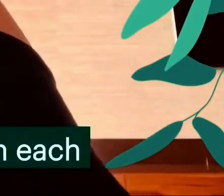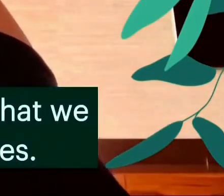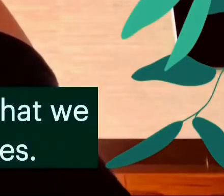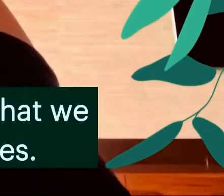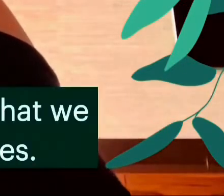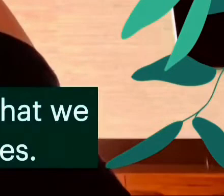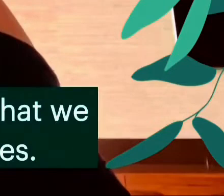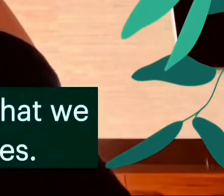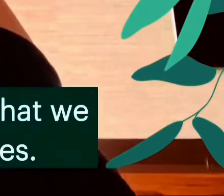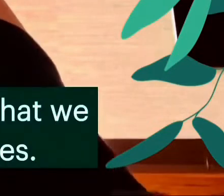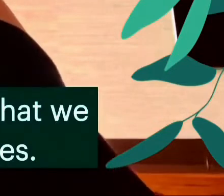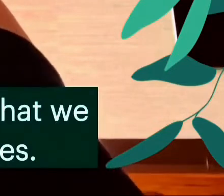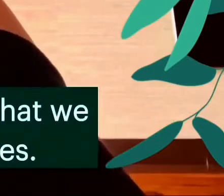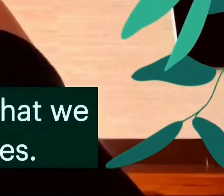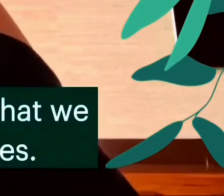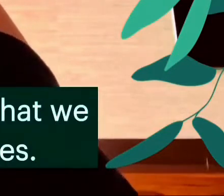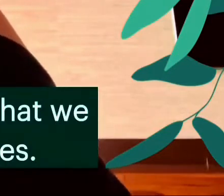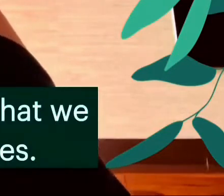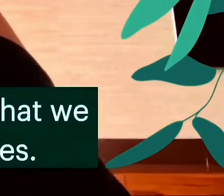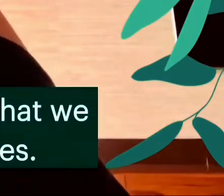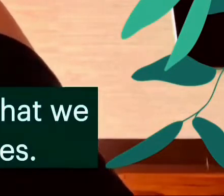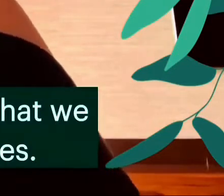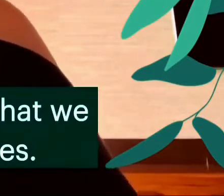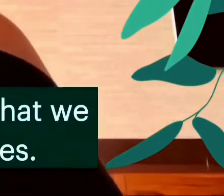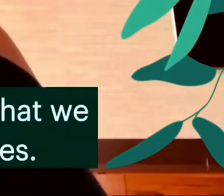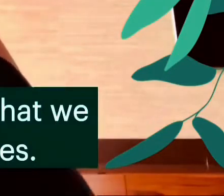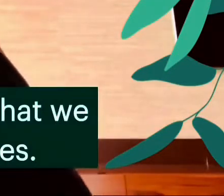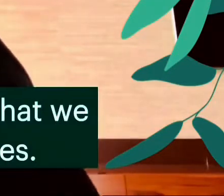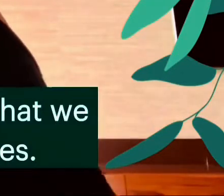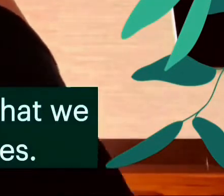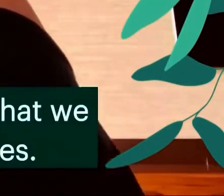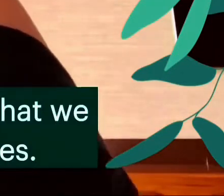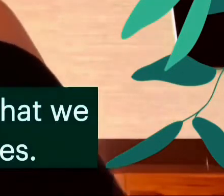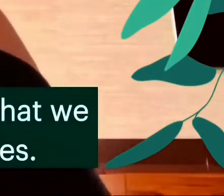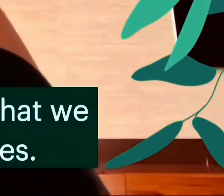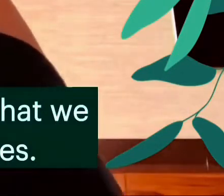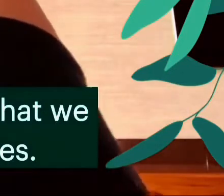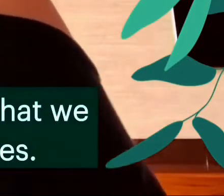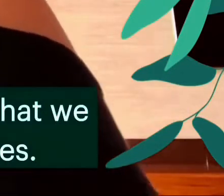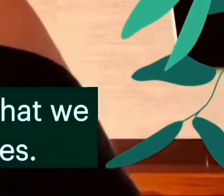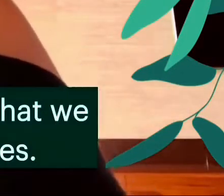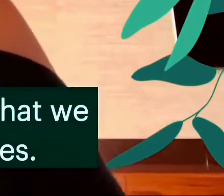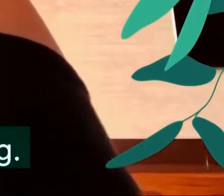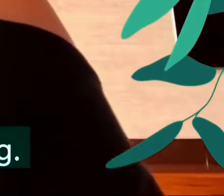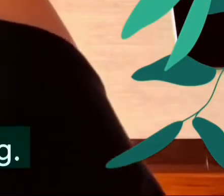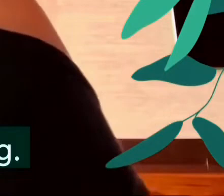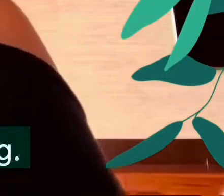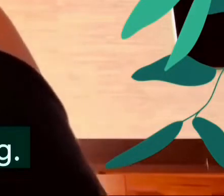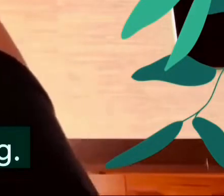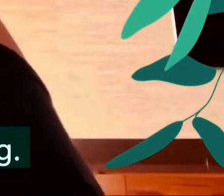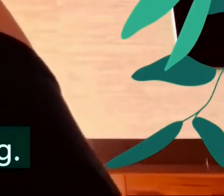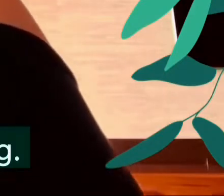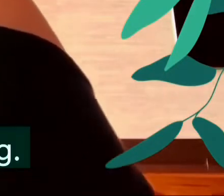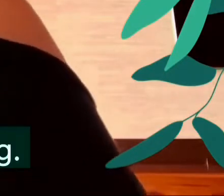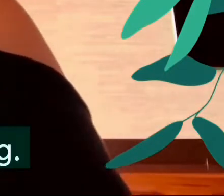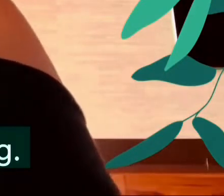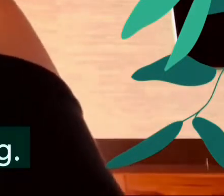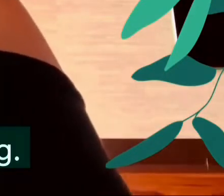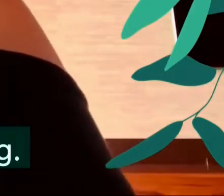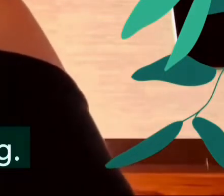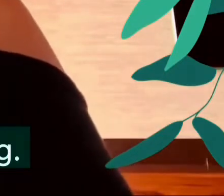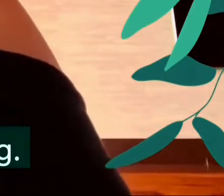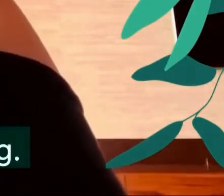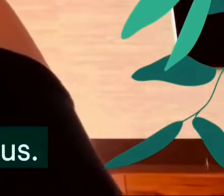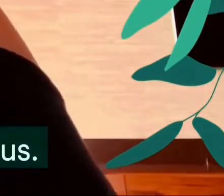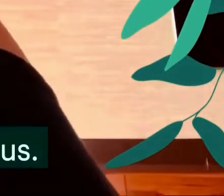each other enough that we can easily dance in these changes, easily move with what's